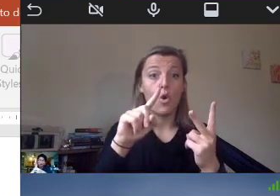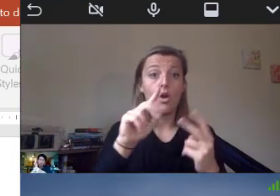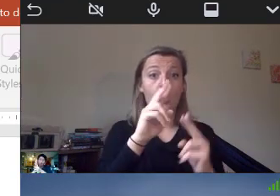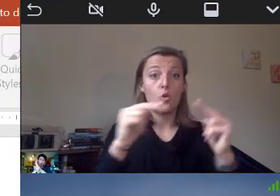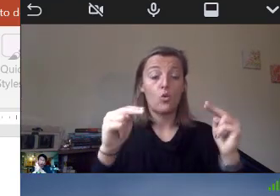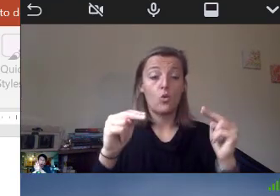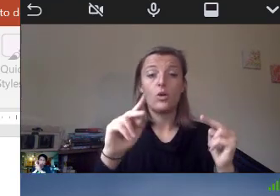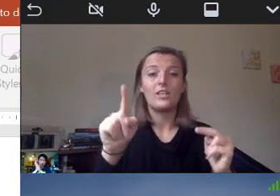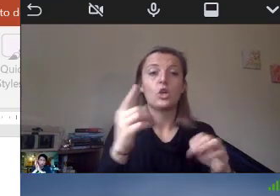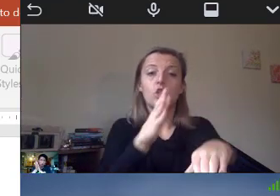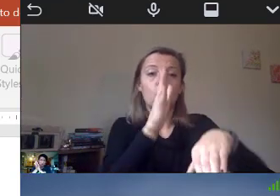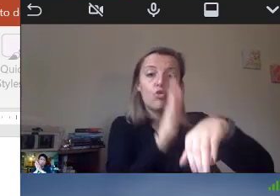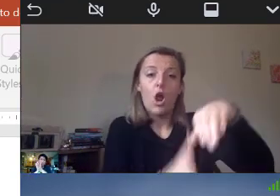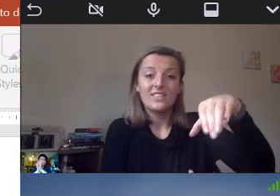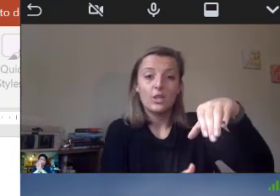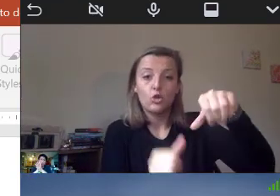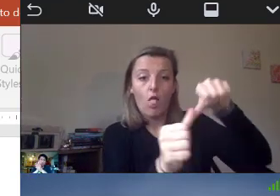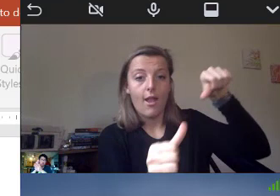length.